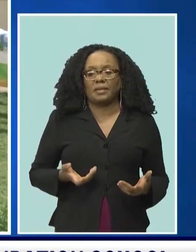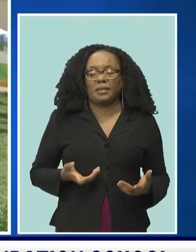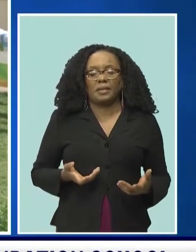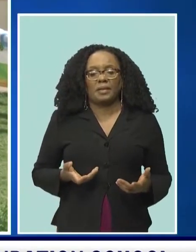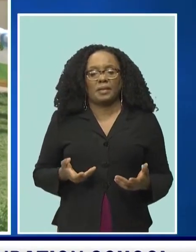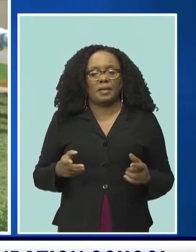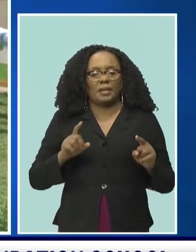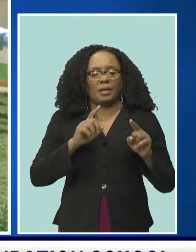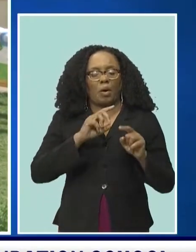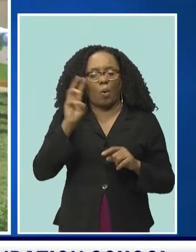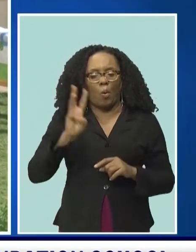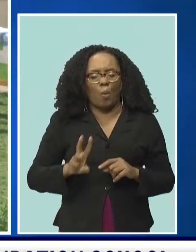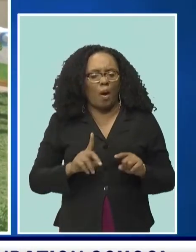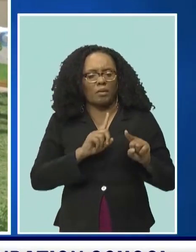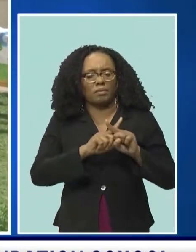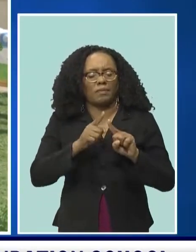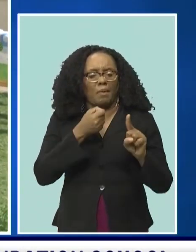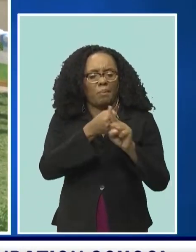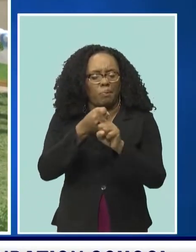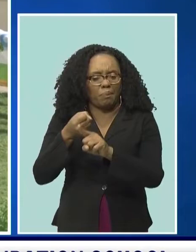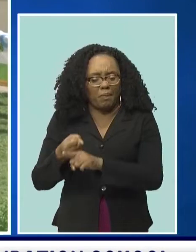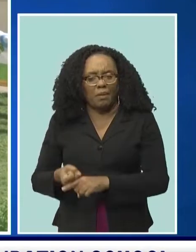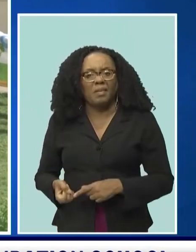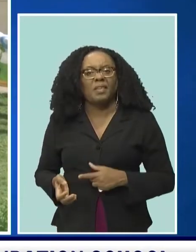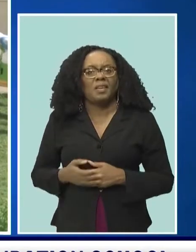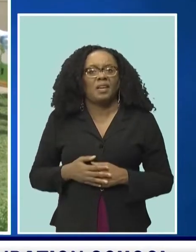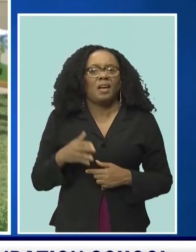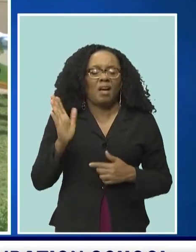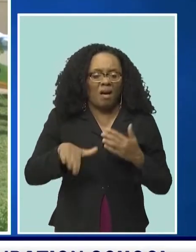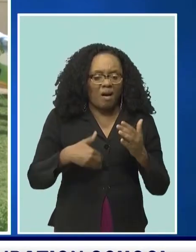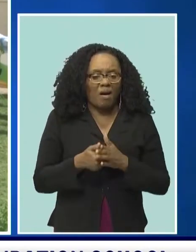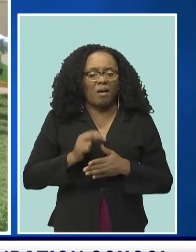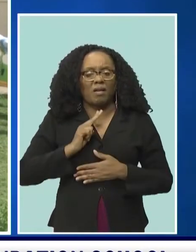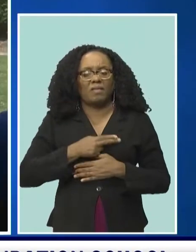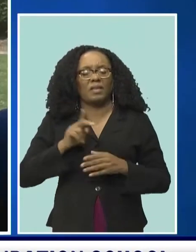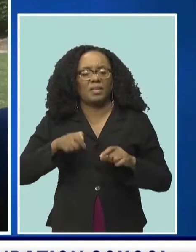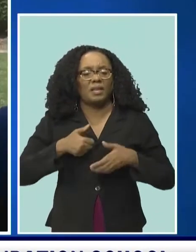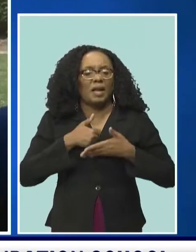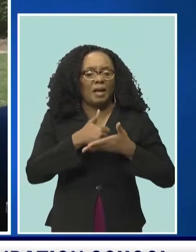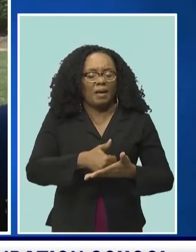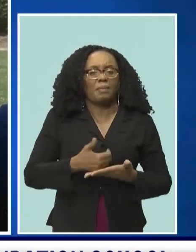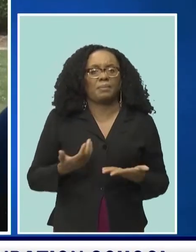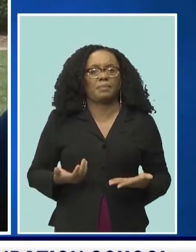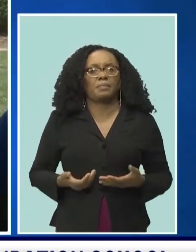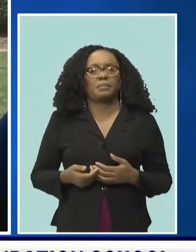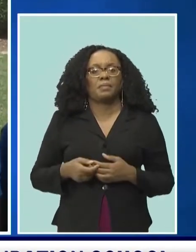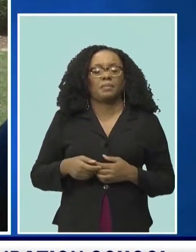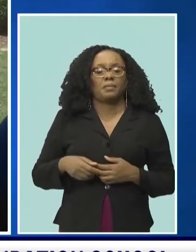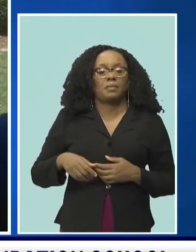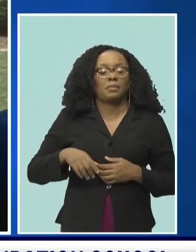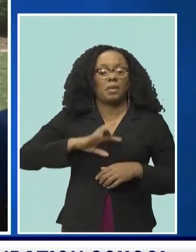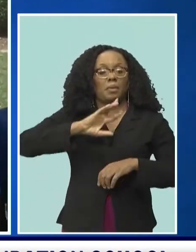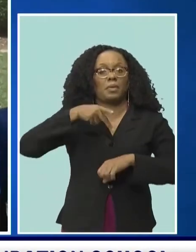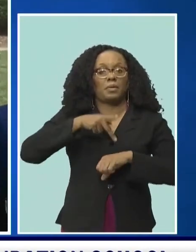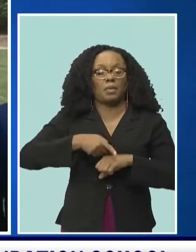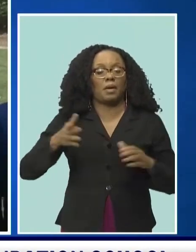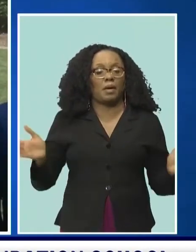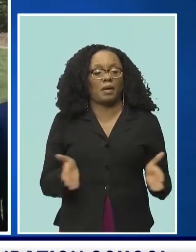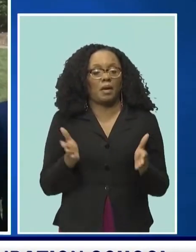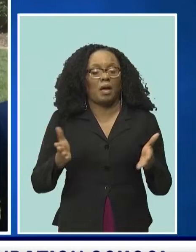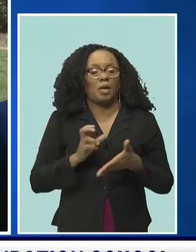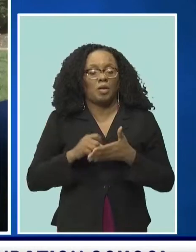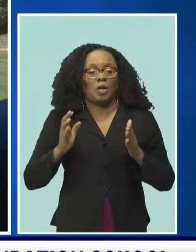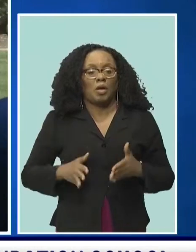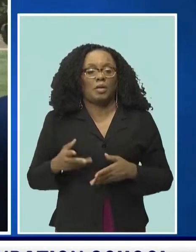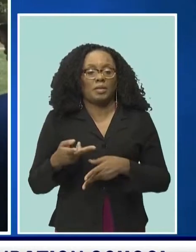only way we can change it is if each one is able to help one. Principal of the school, David McCarthy, urged the students to